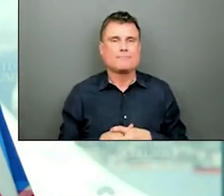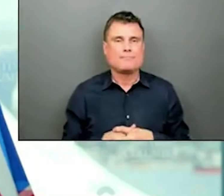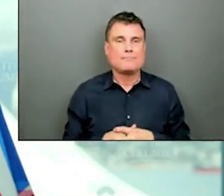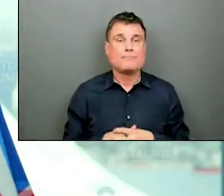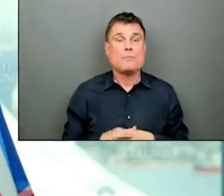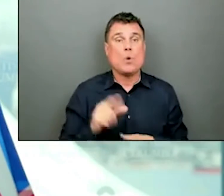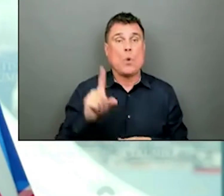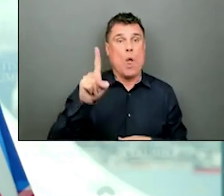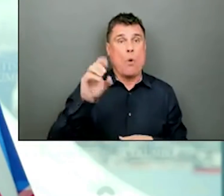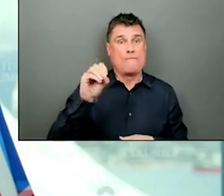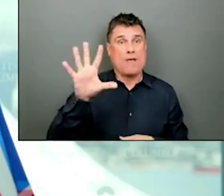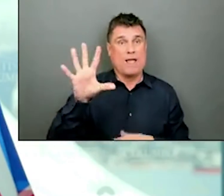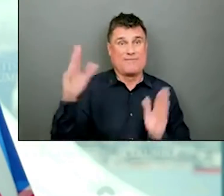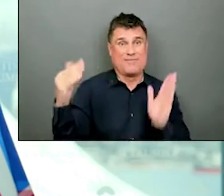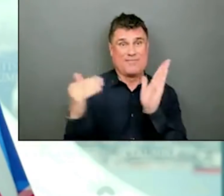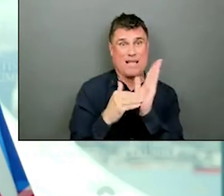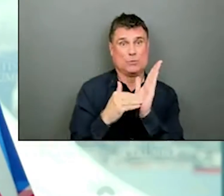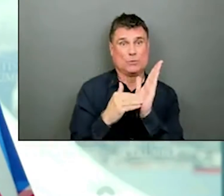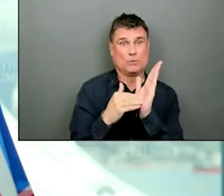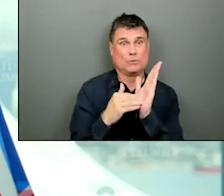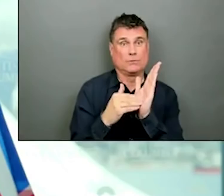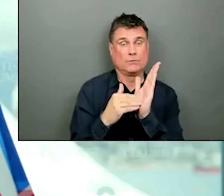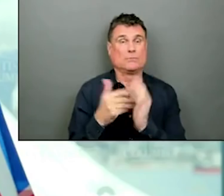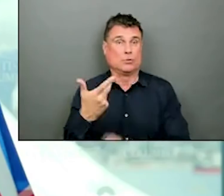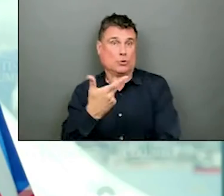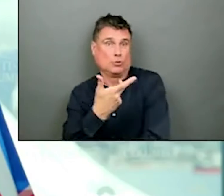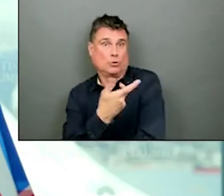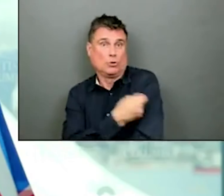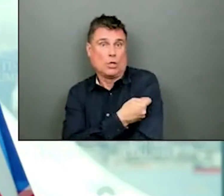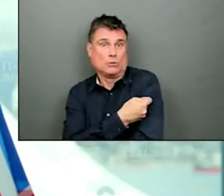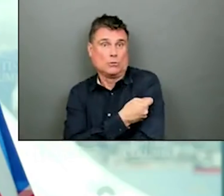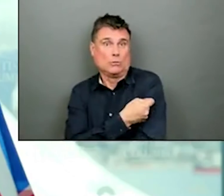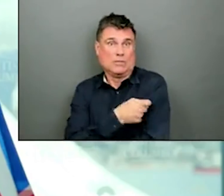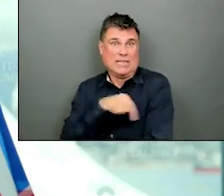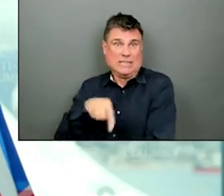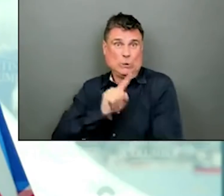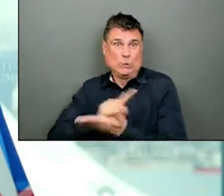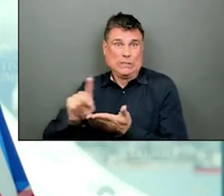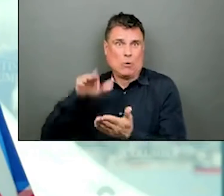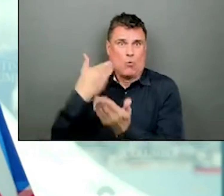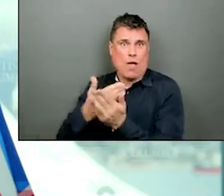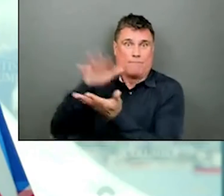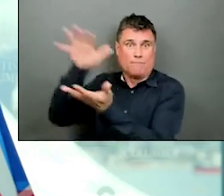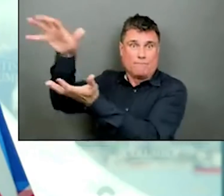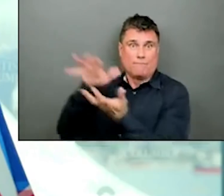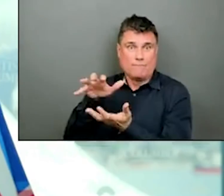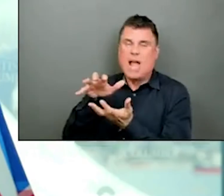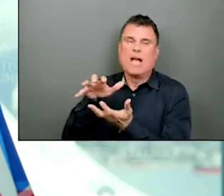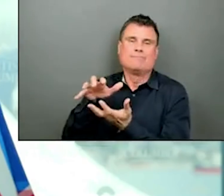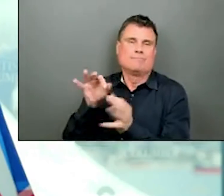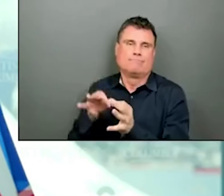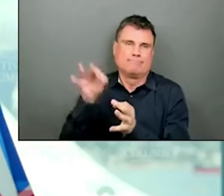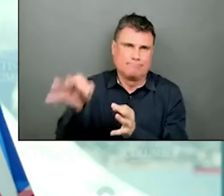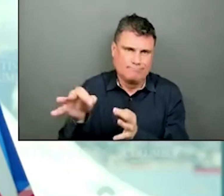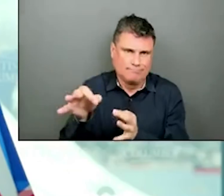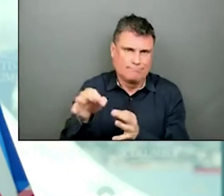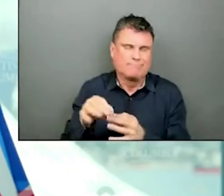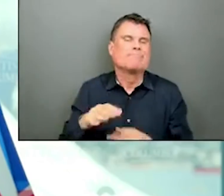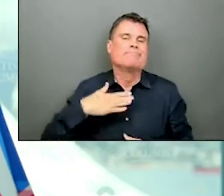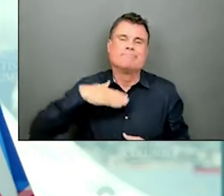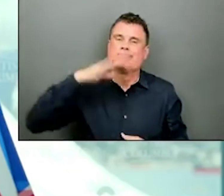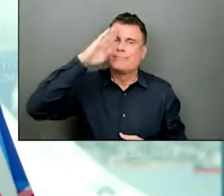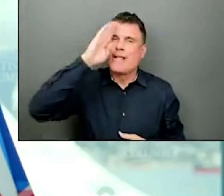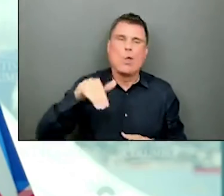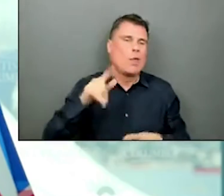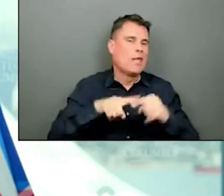105,900 doses that we were expecting this week is now expected to arrive later. Despite the unpredictability of deliveries, we are